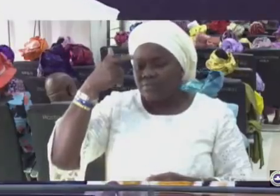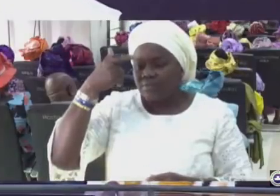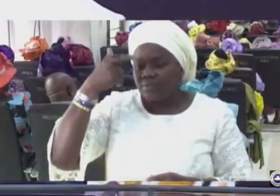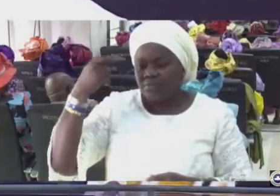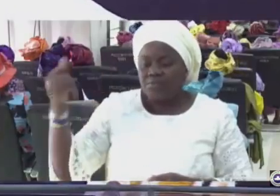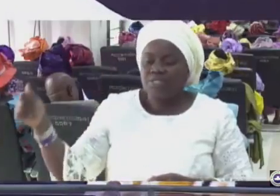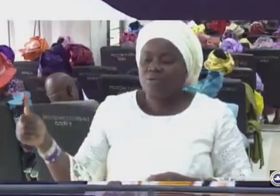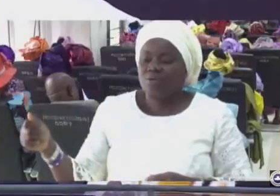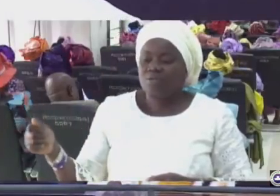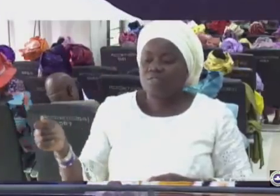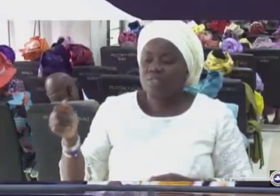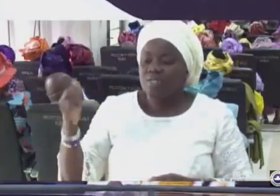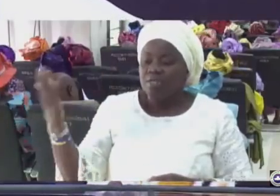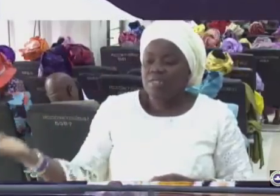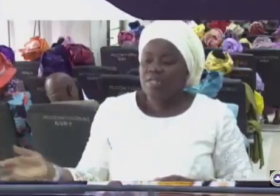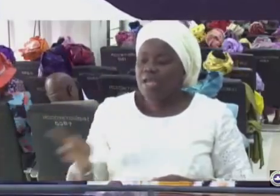to eat.